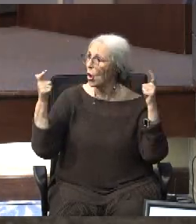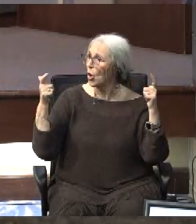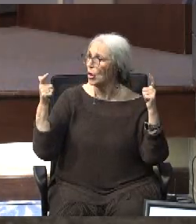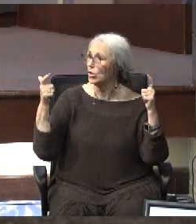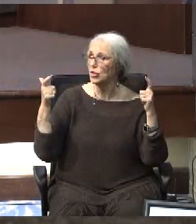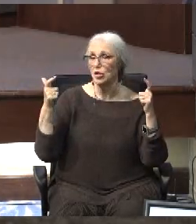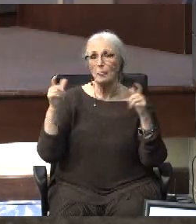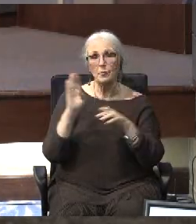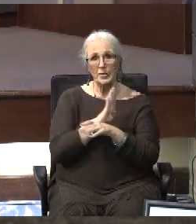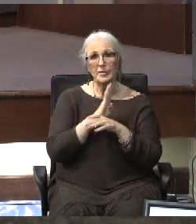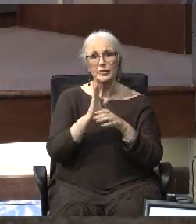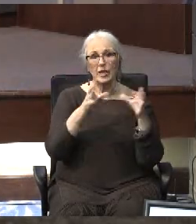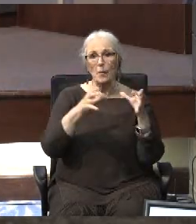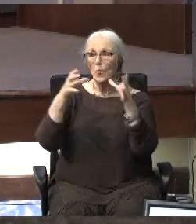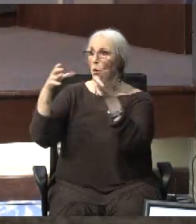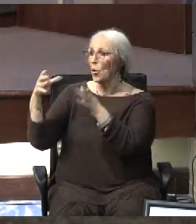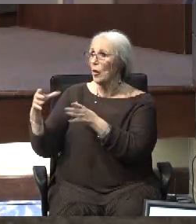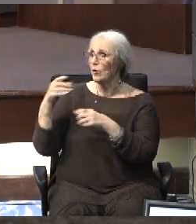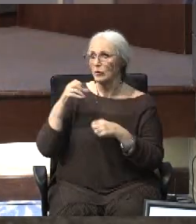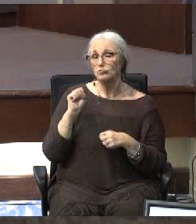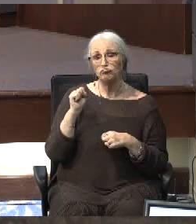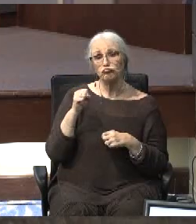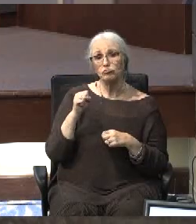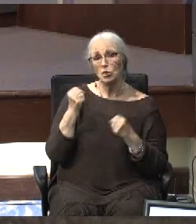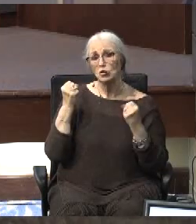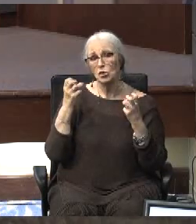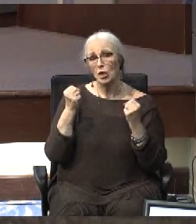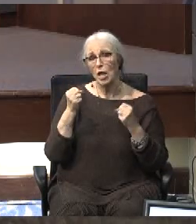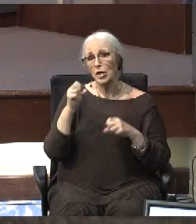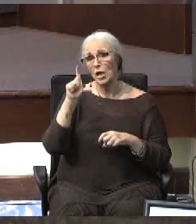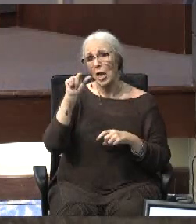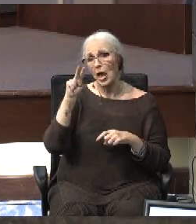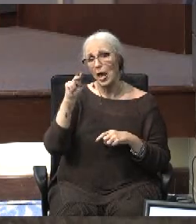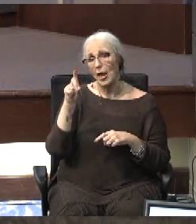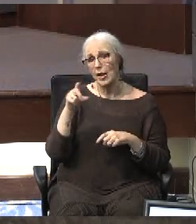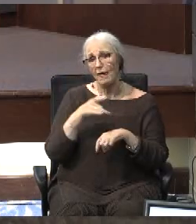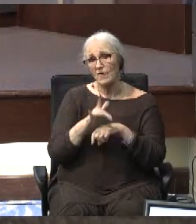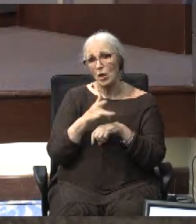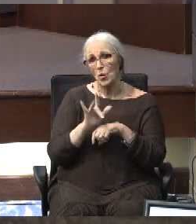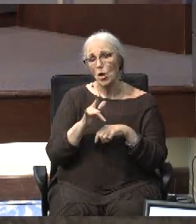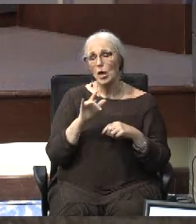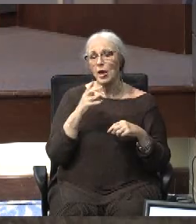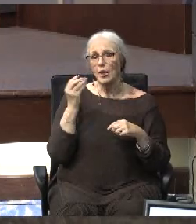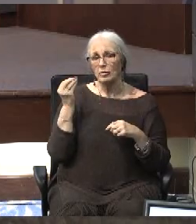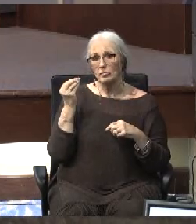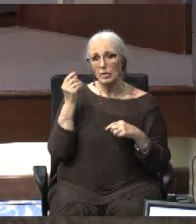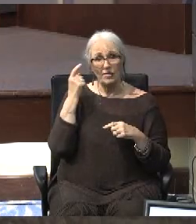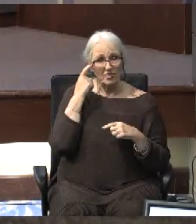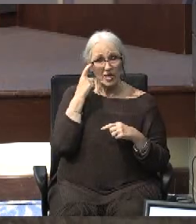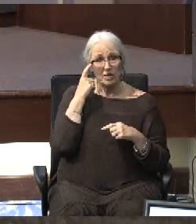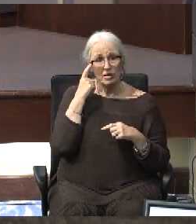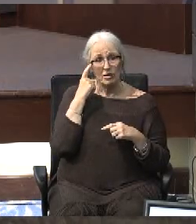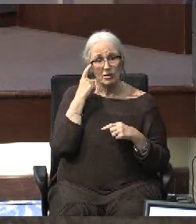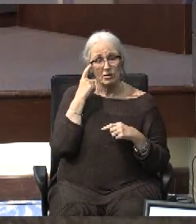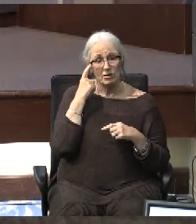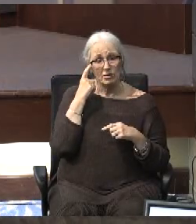go, and believe it or not, there is still land available, and I think that the